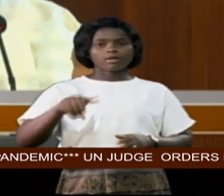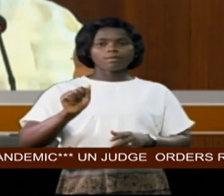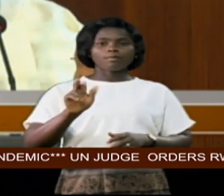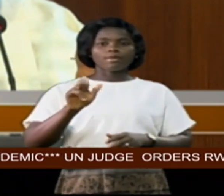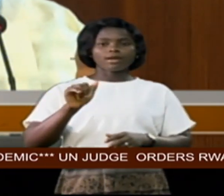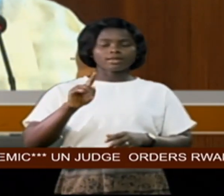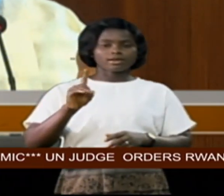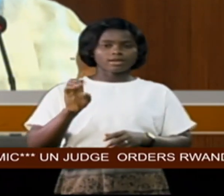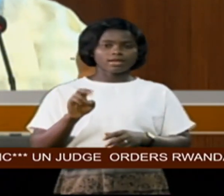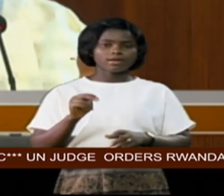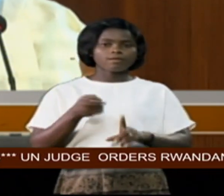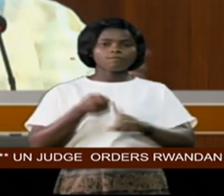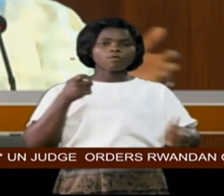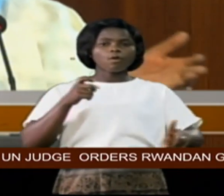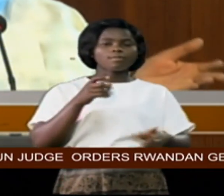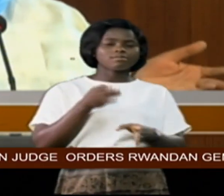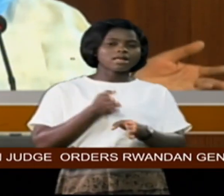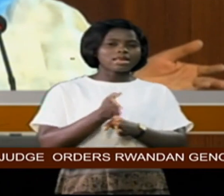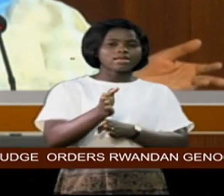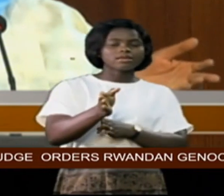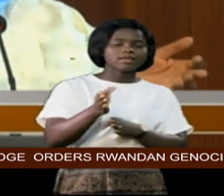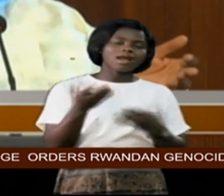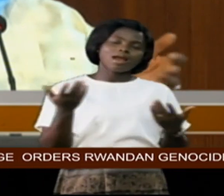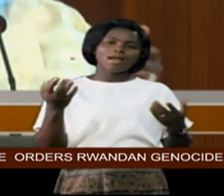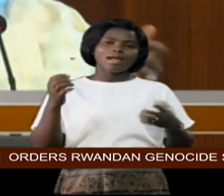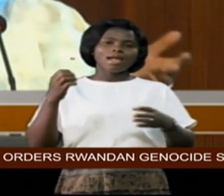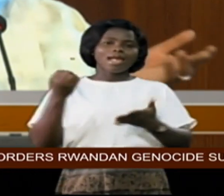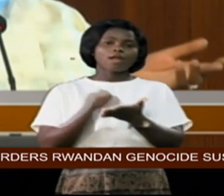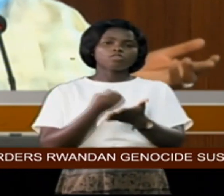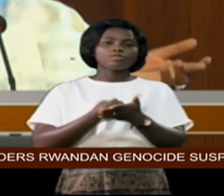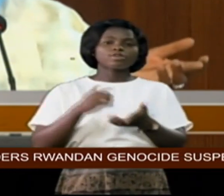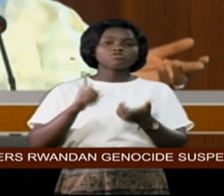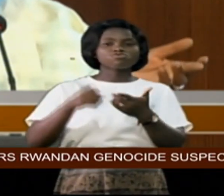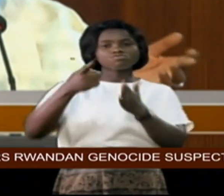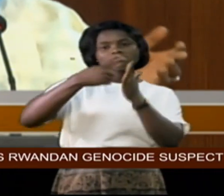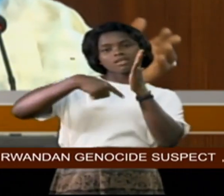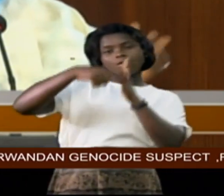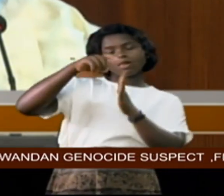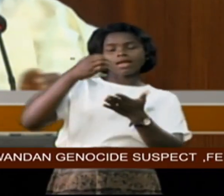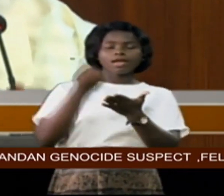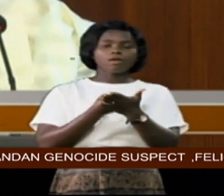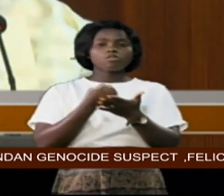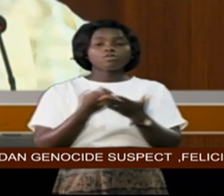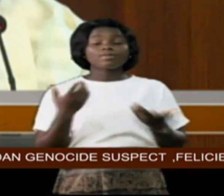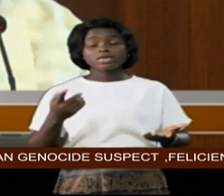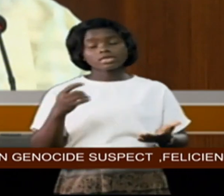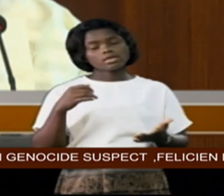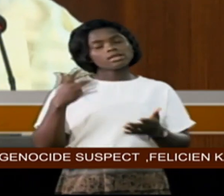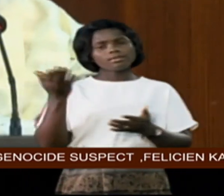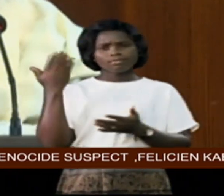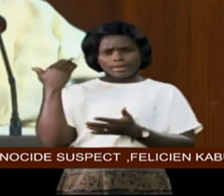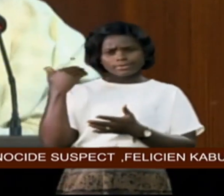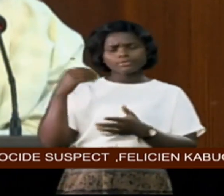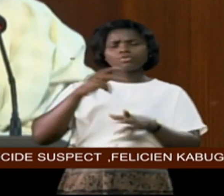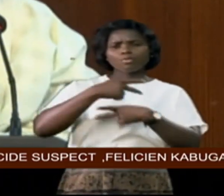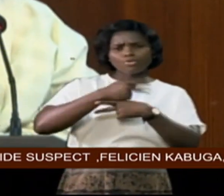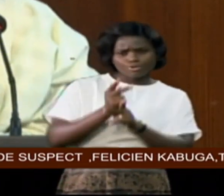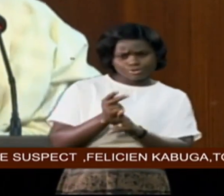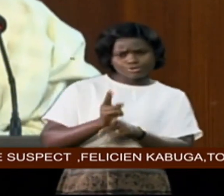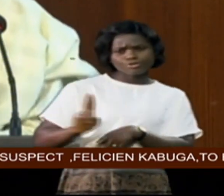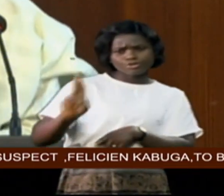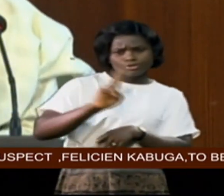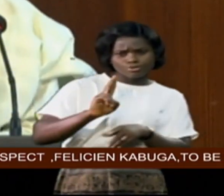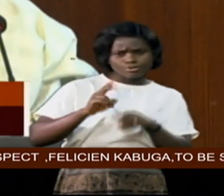economy to circular economy. The standard procedure in the past is you produce, you use,